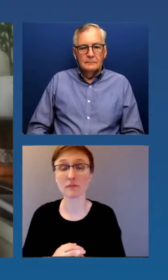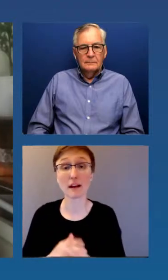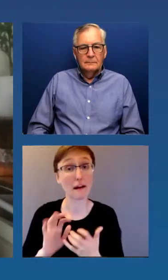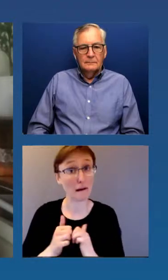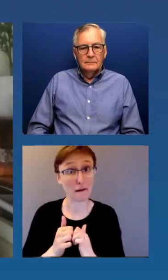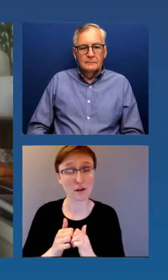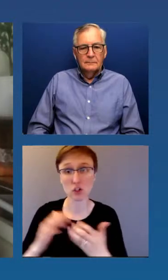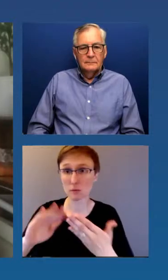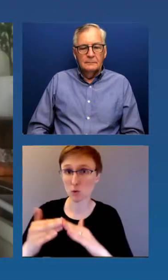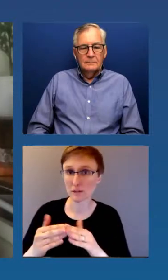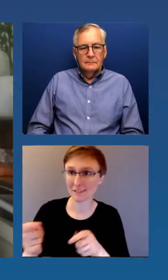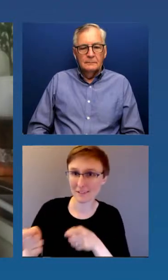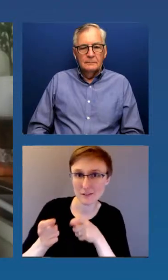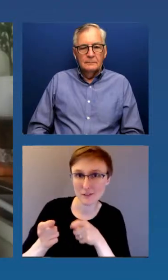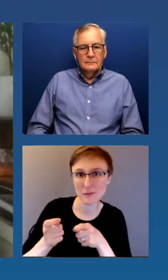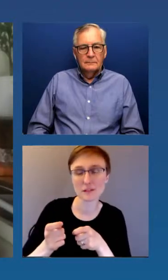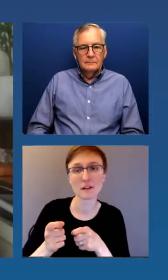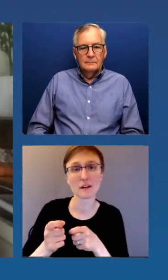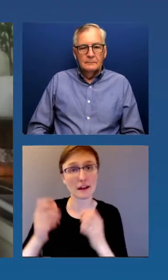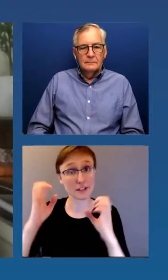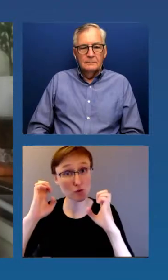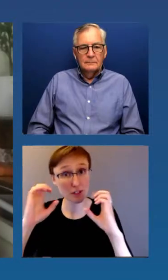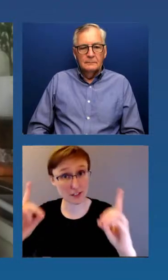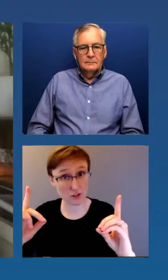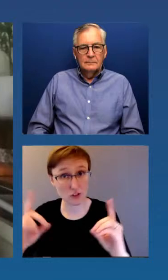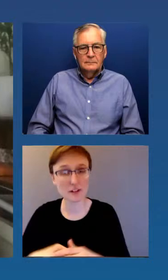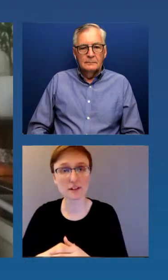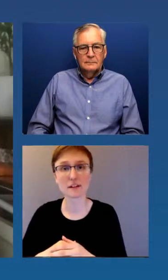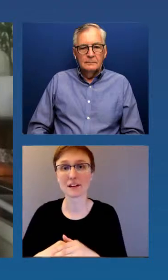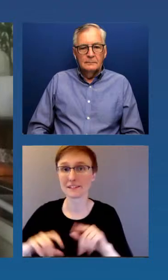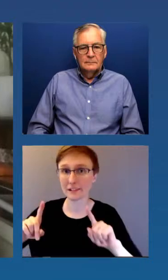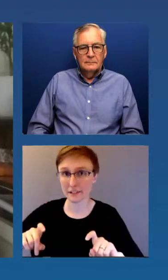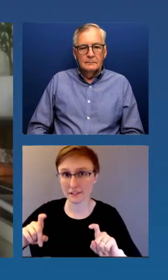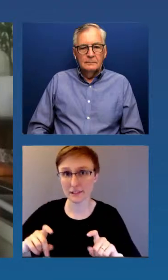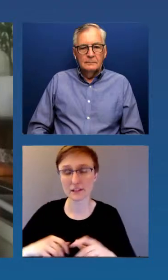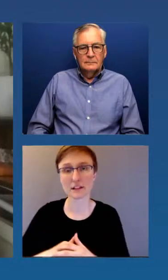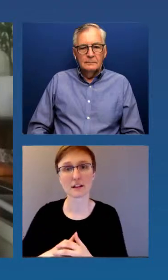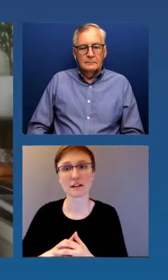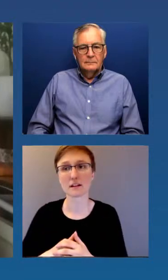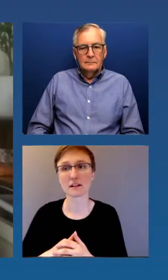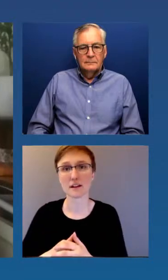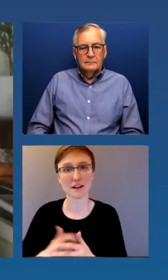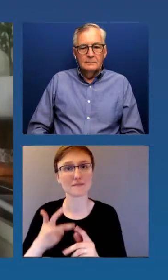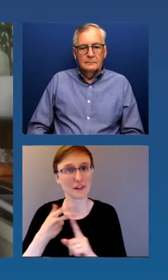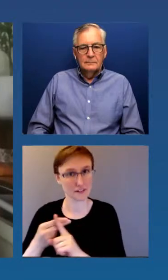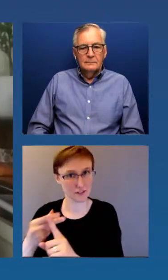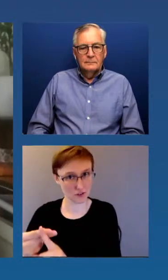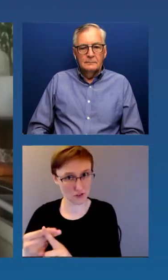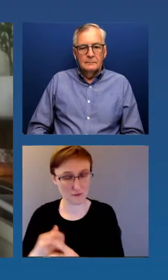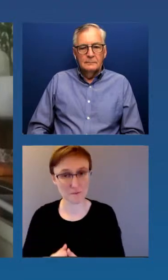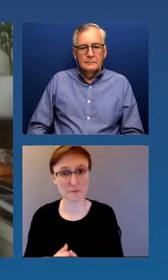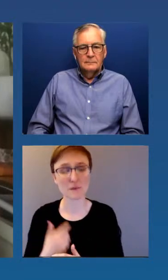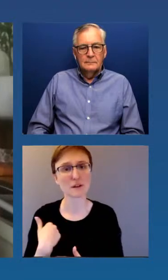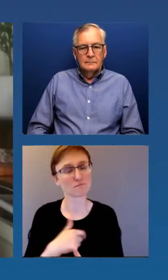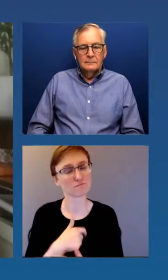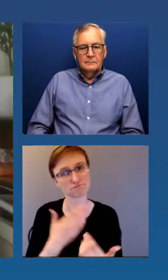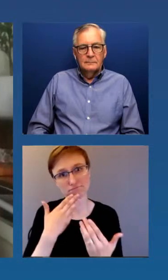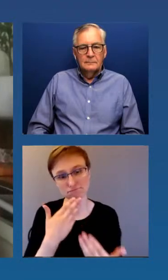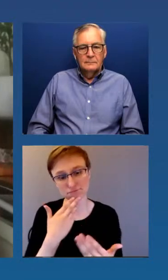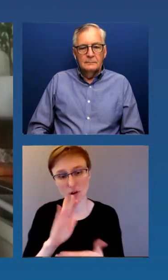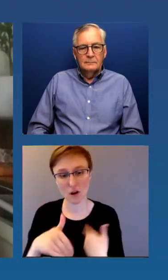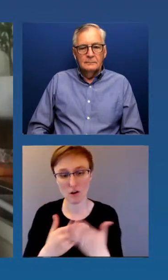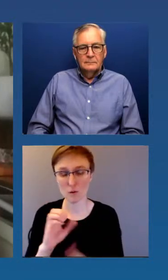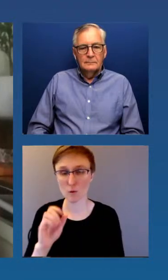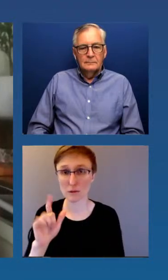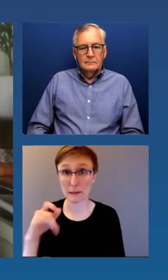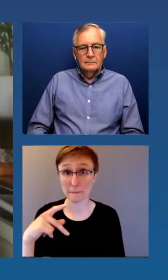education, testing, isolation, and vaccination. We applaud all OLIP partners for their tireless and substantial effort